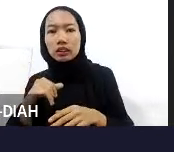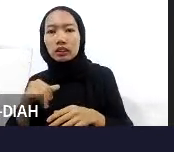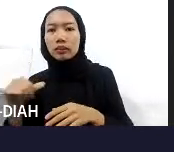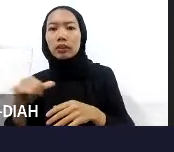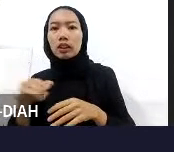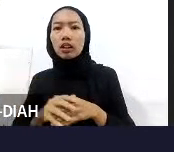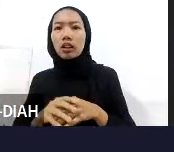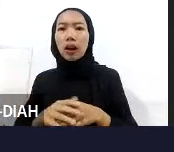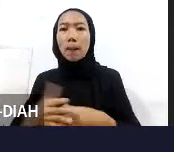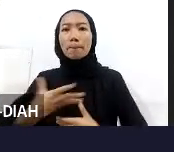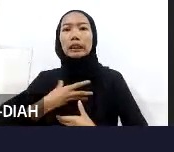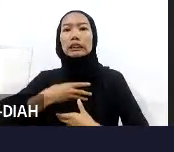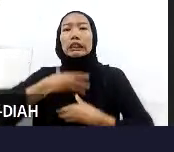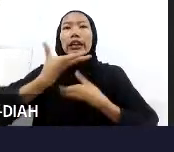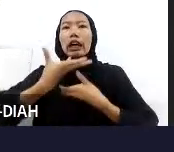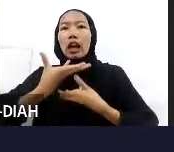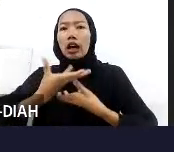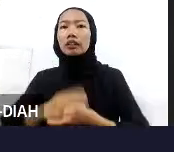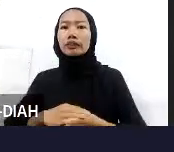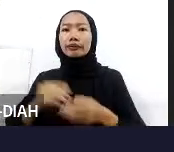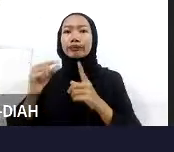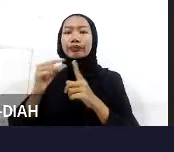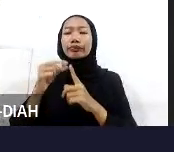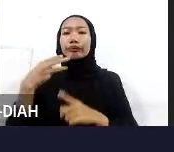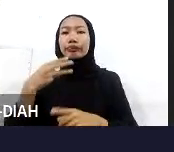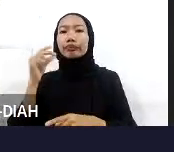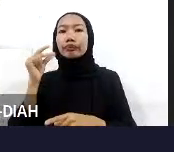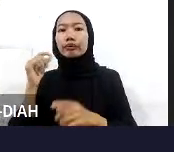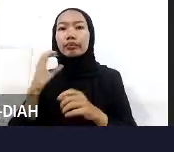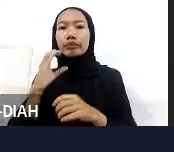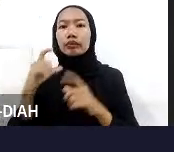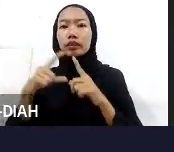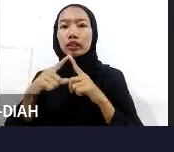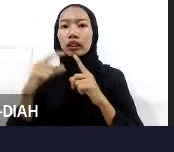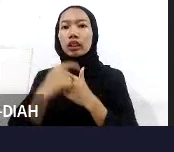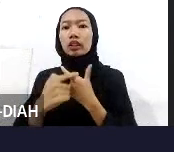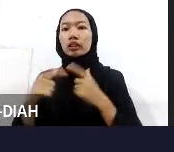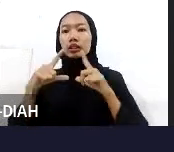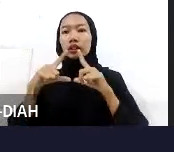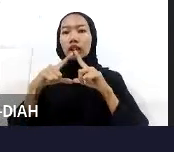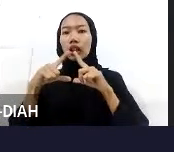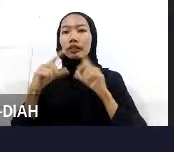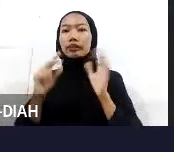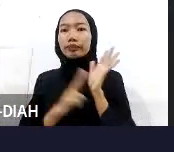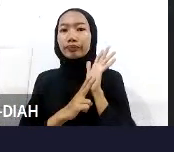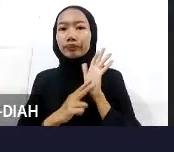You know, family sometimes see this as great shame.